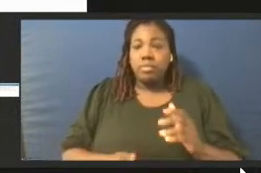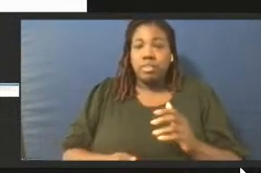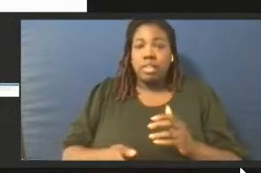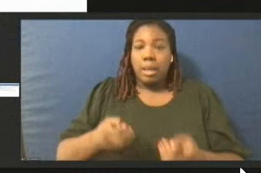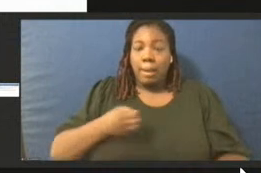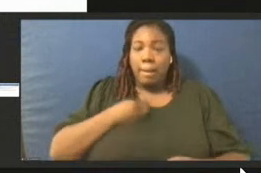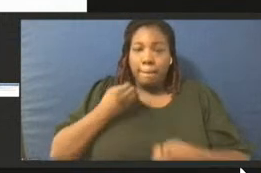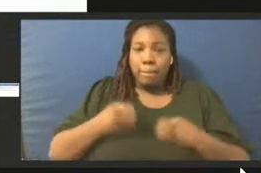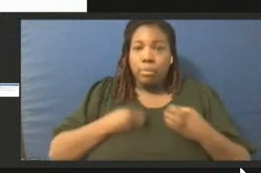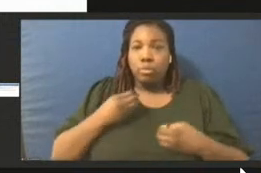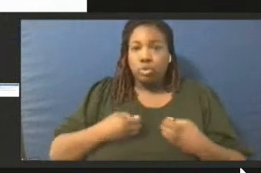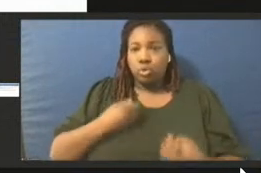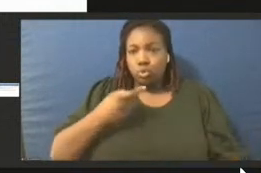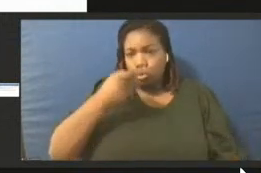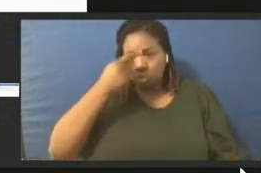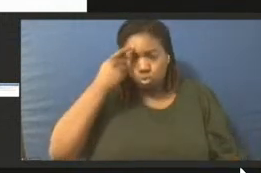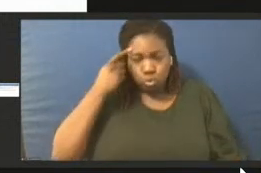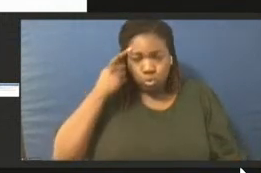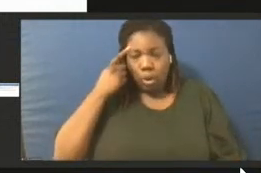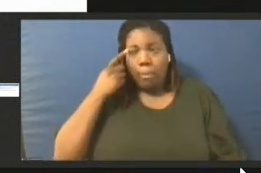been heavy.